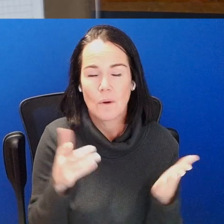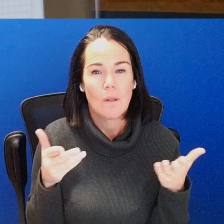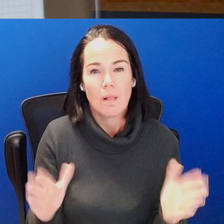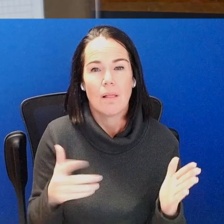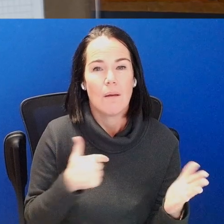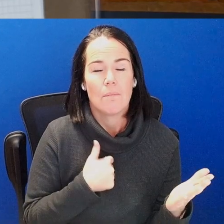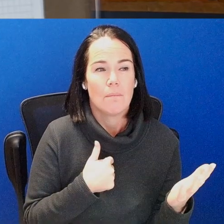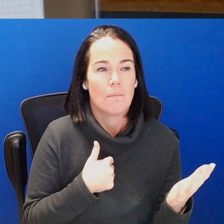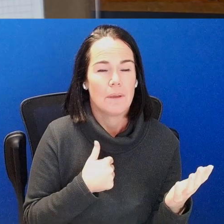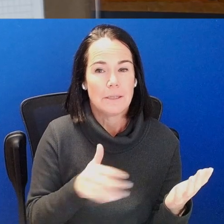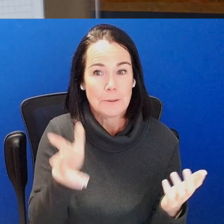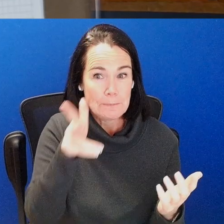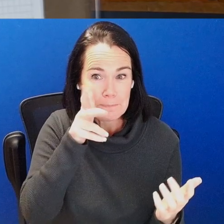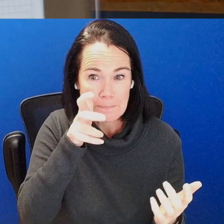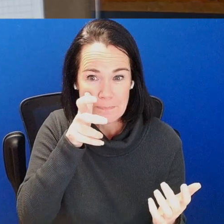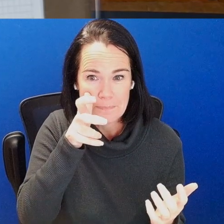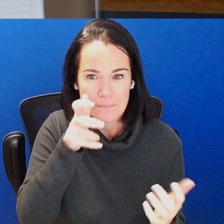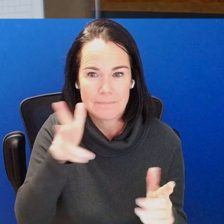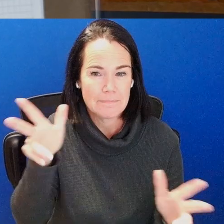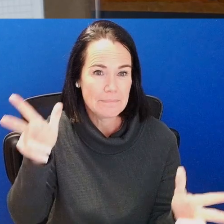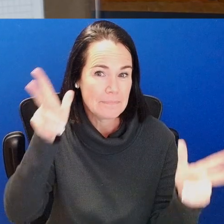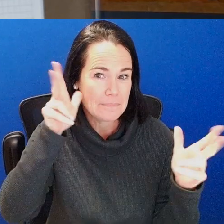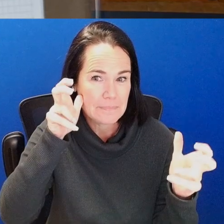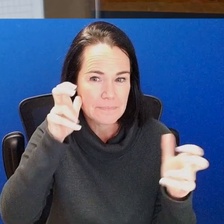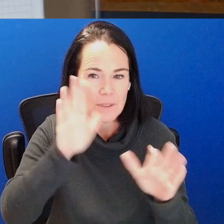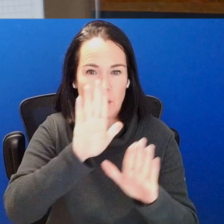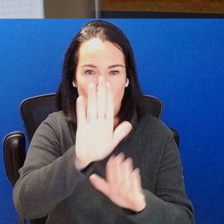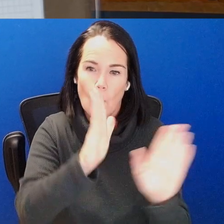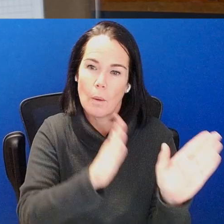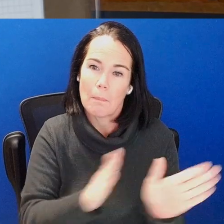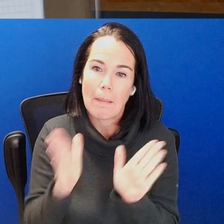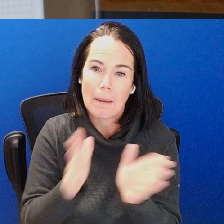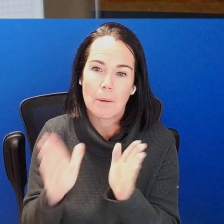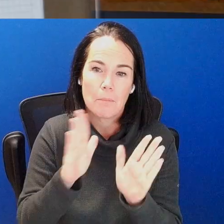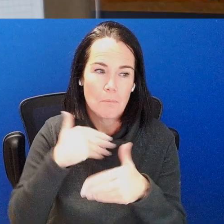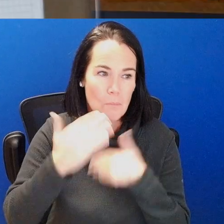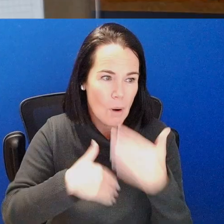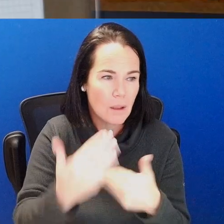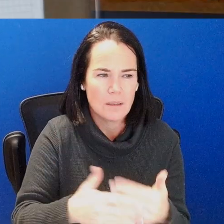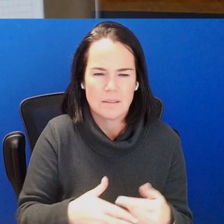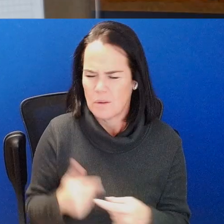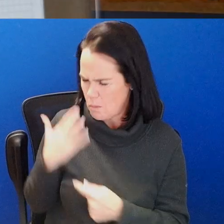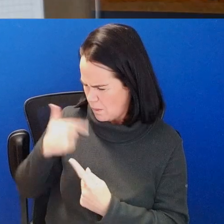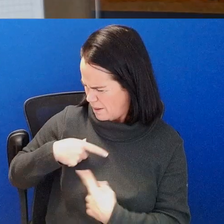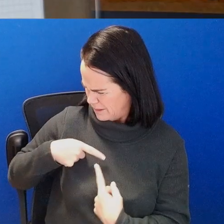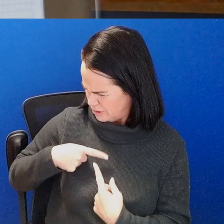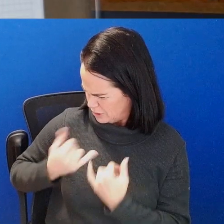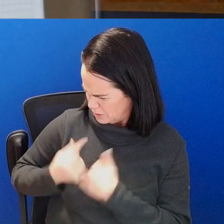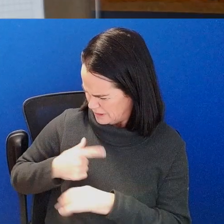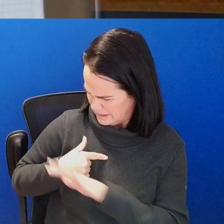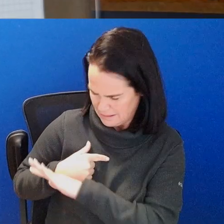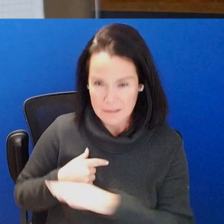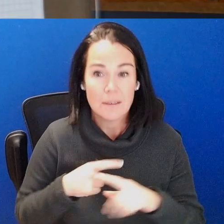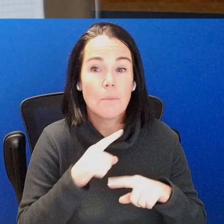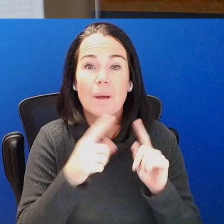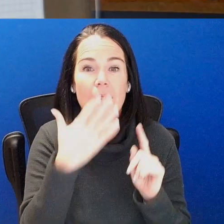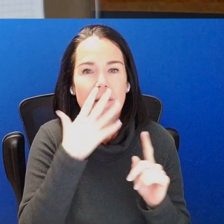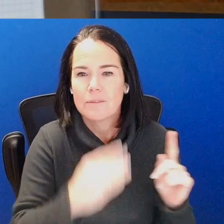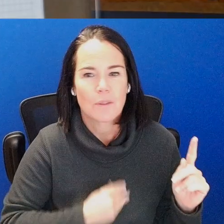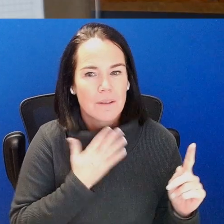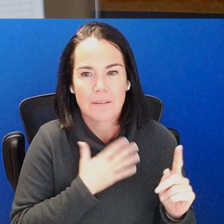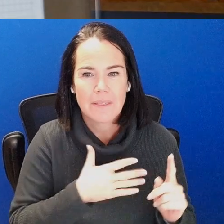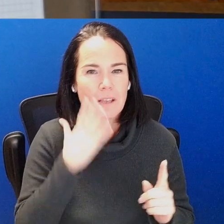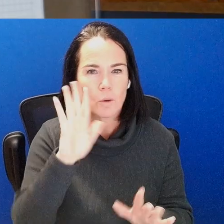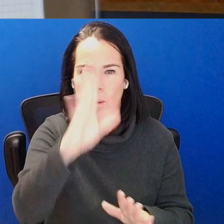me to eavesdrop on your planning process. And why is this a struggle bus today? Thanks for